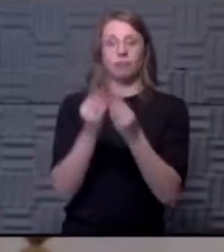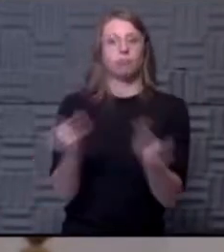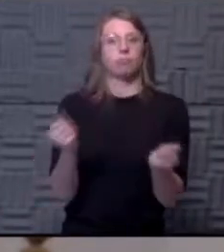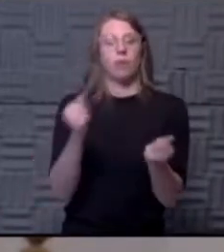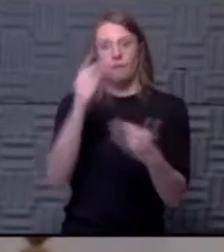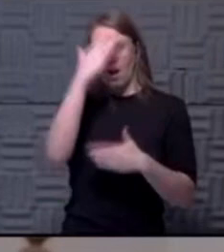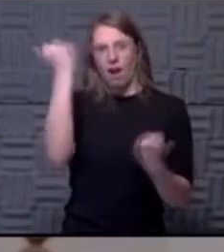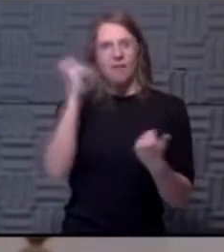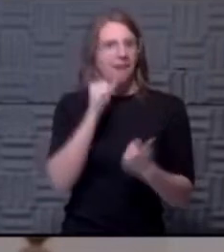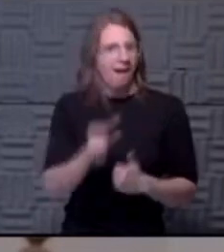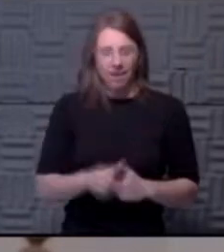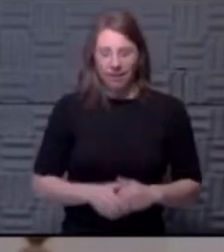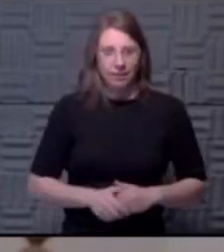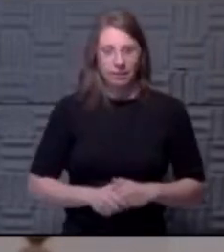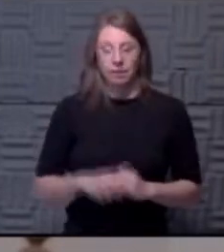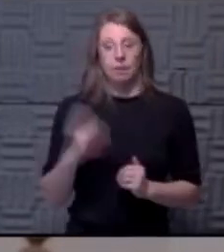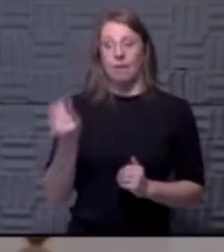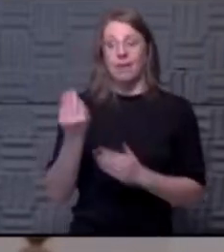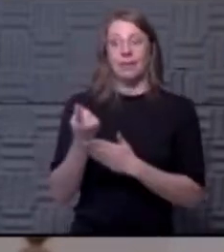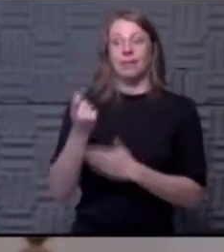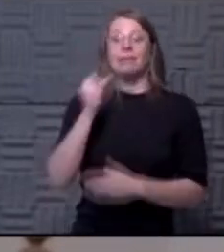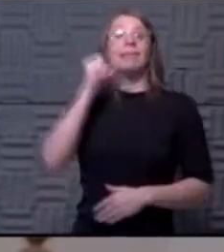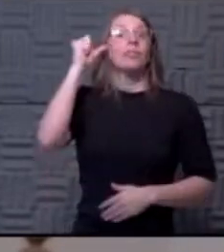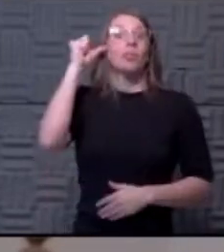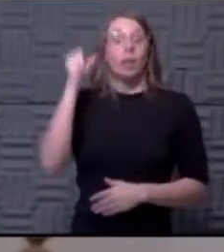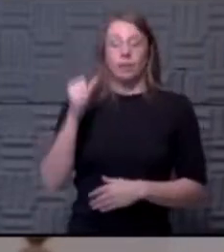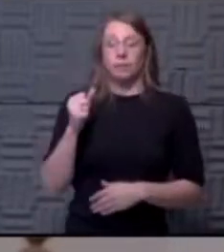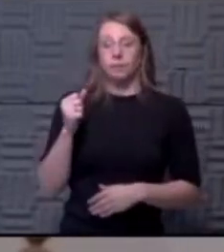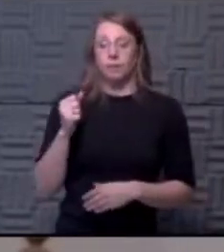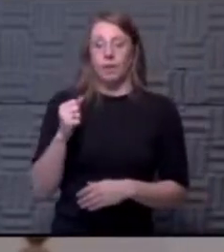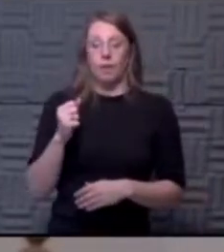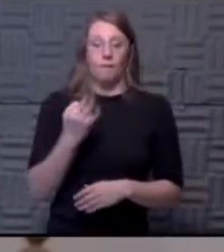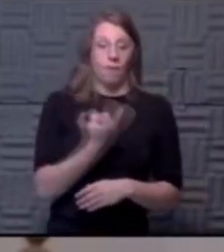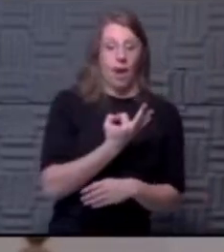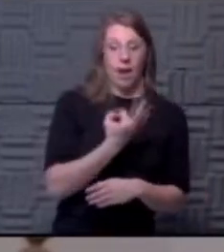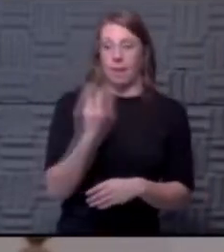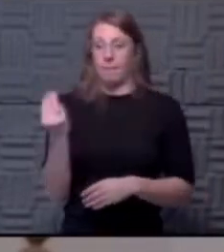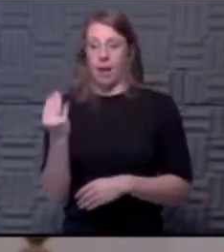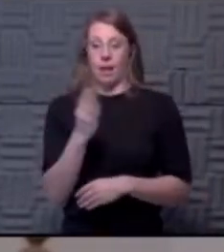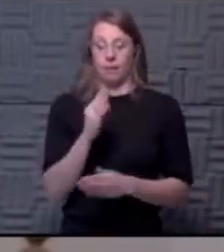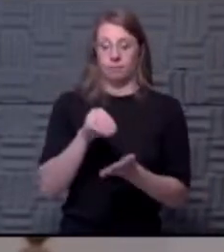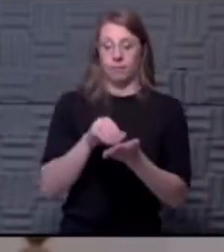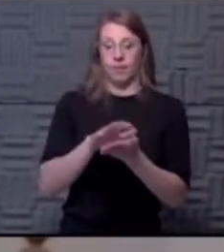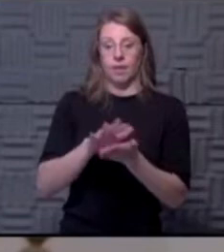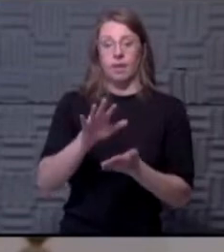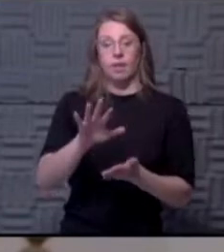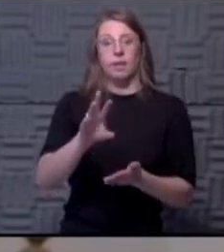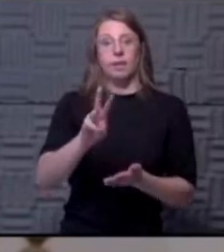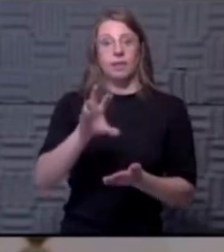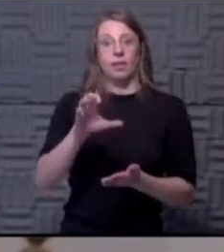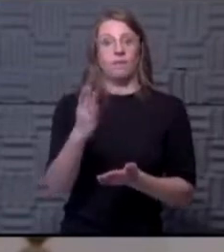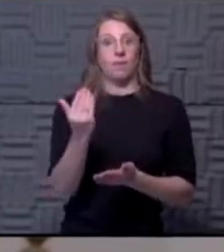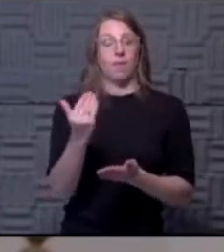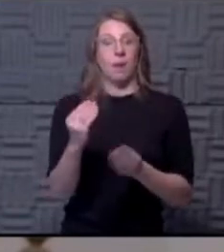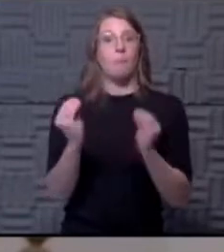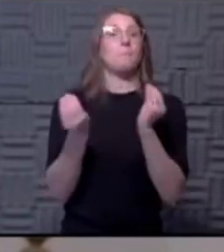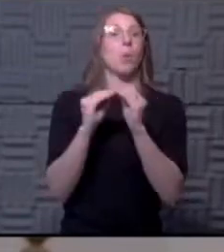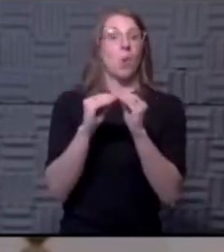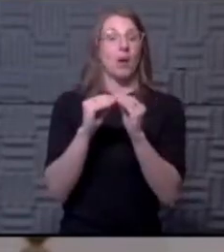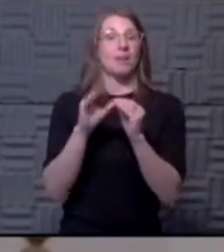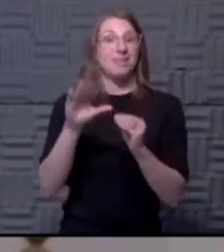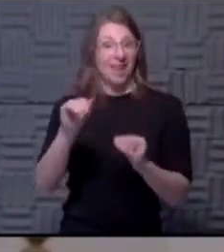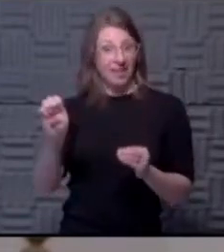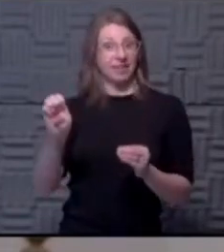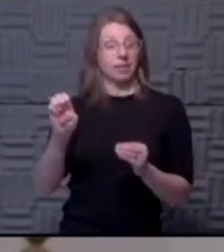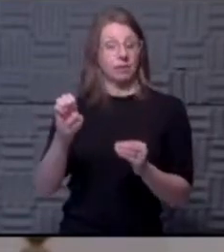forgotten. On Monday yesterday, from Friday to Monday, we recorded 615 more cases. So back to your